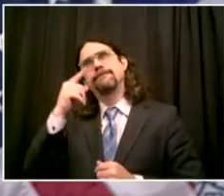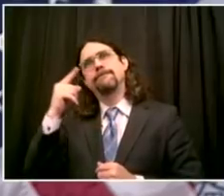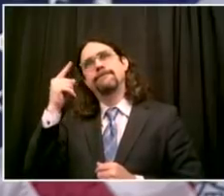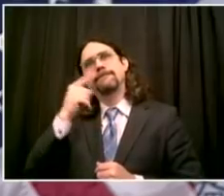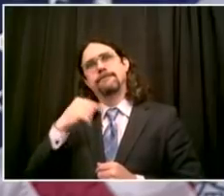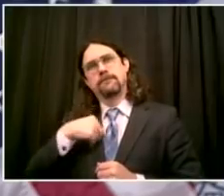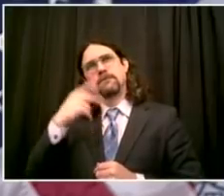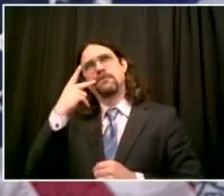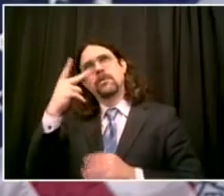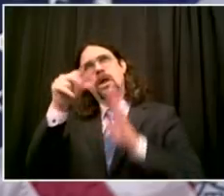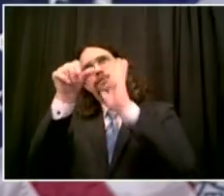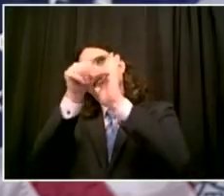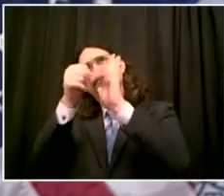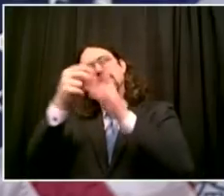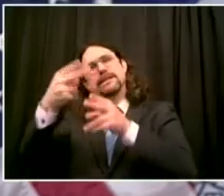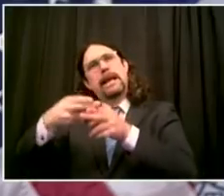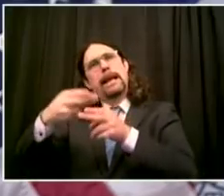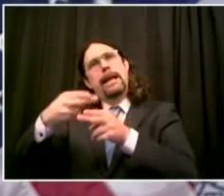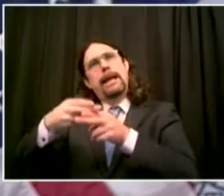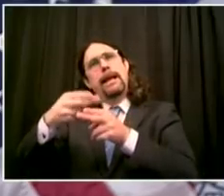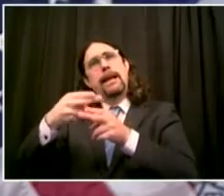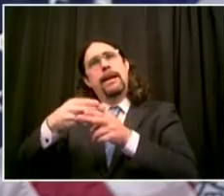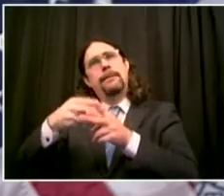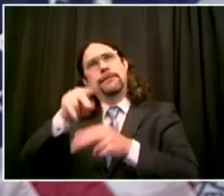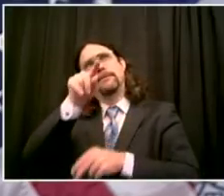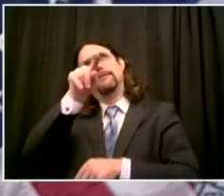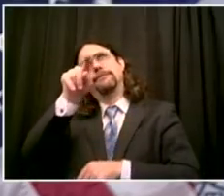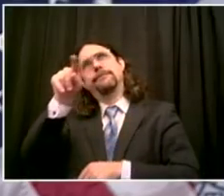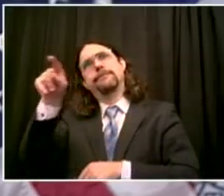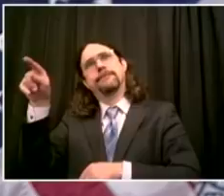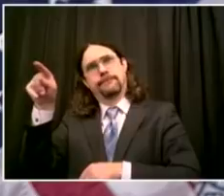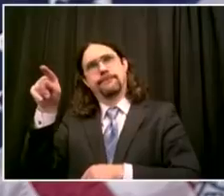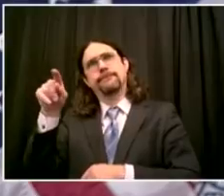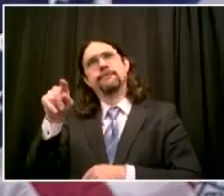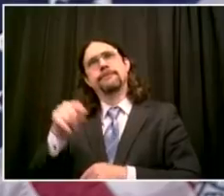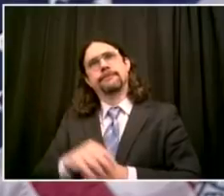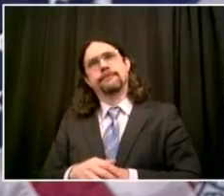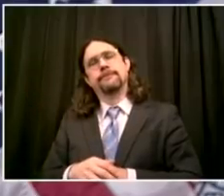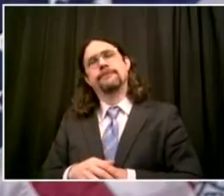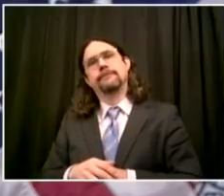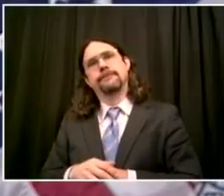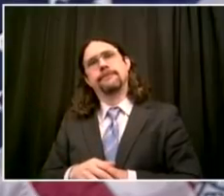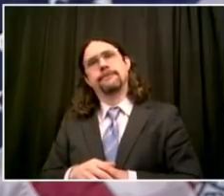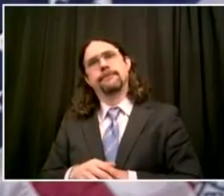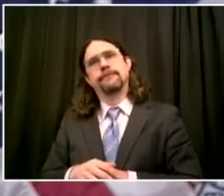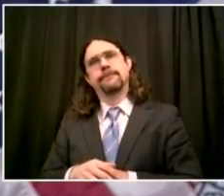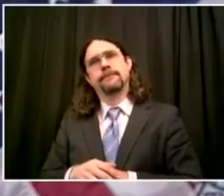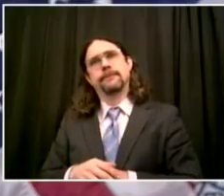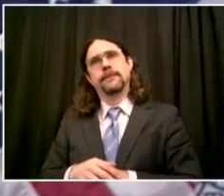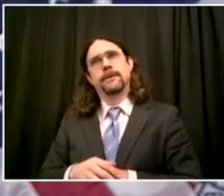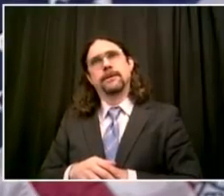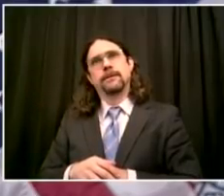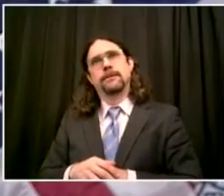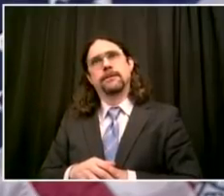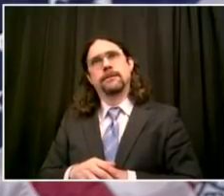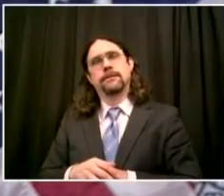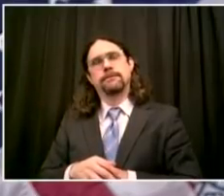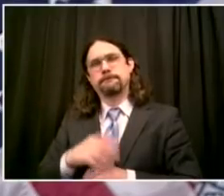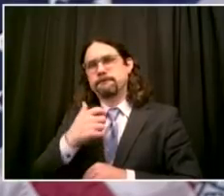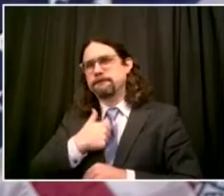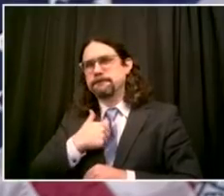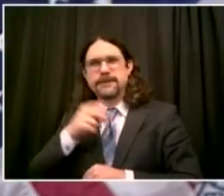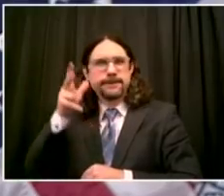said, let's pray that the sacrifice that they made will inspire future